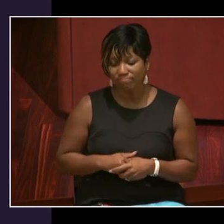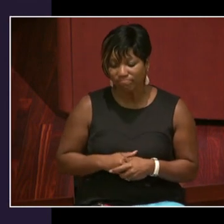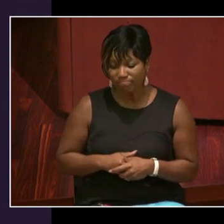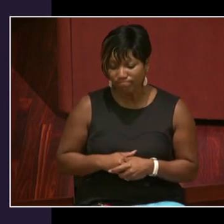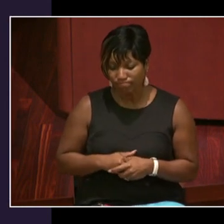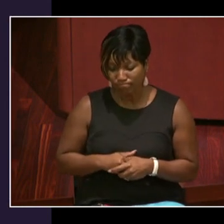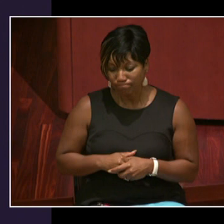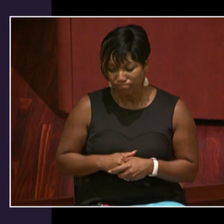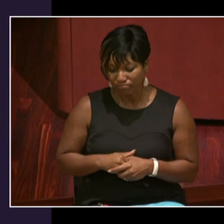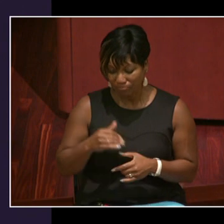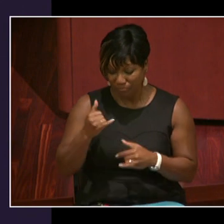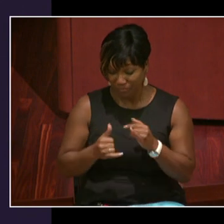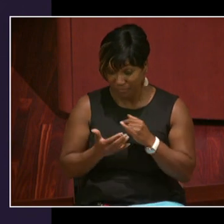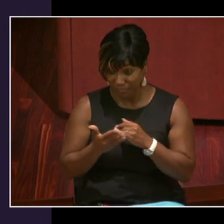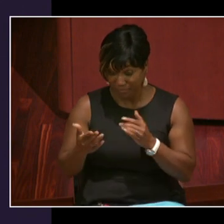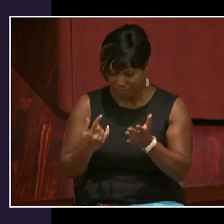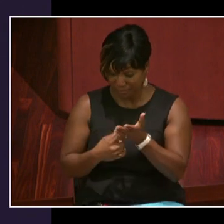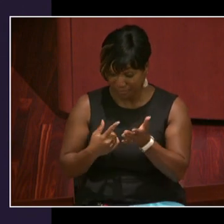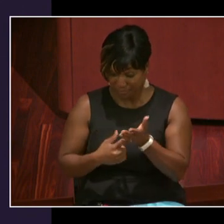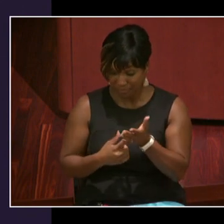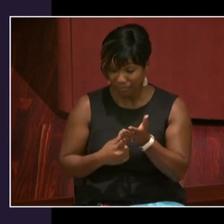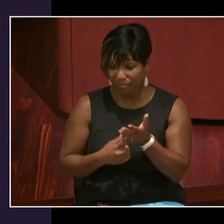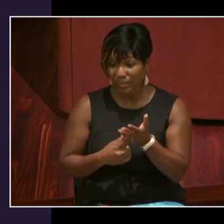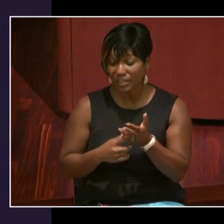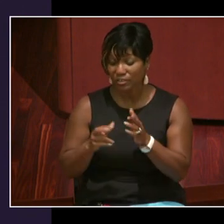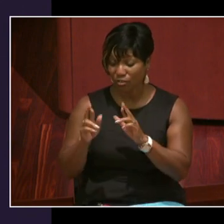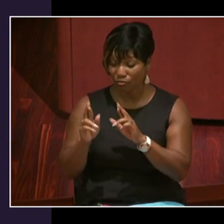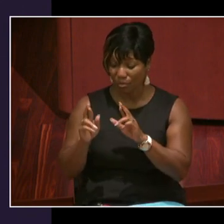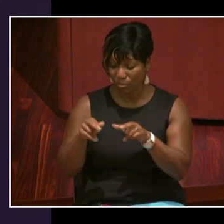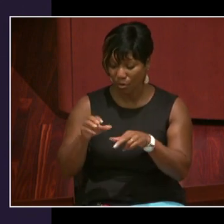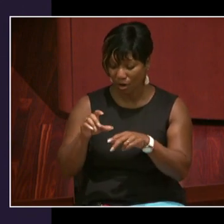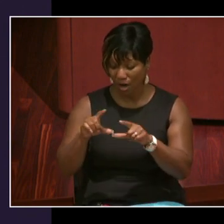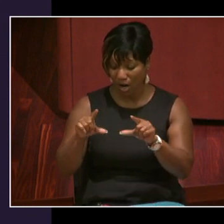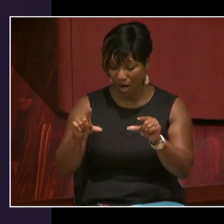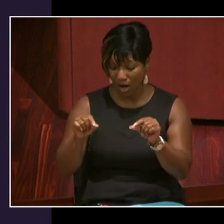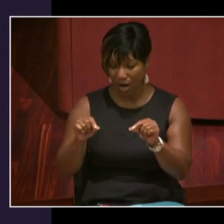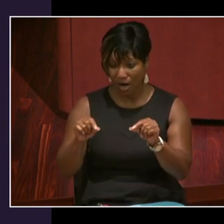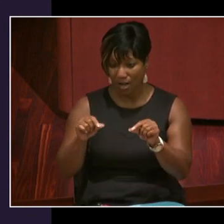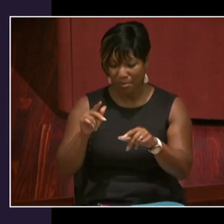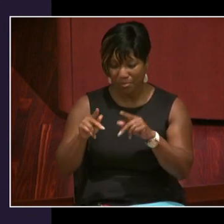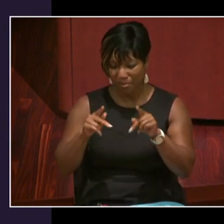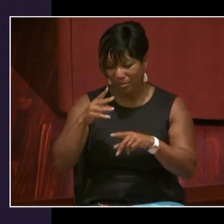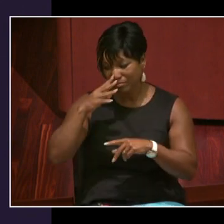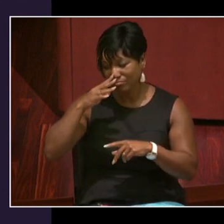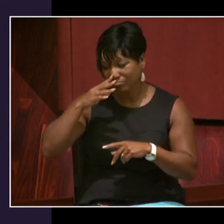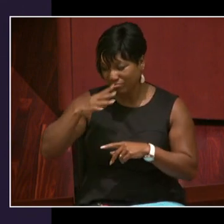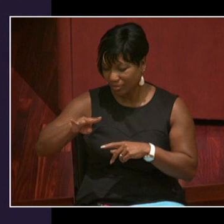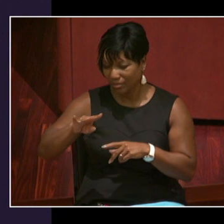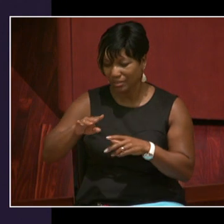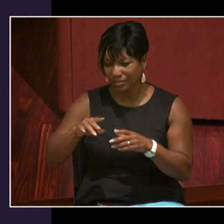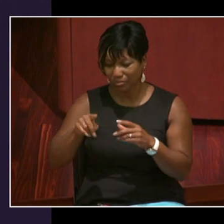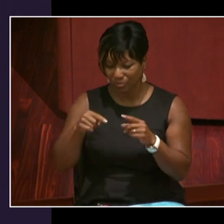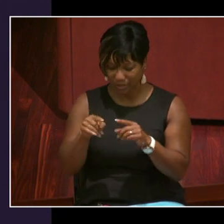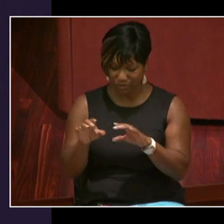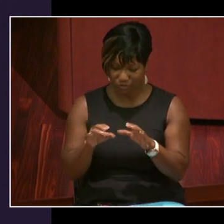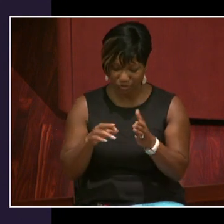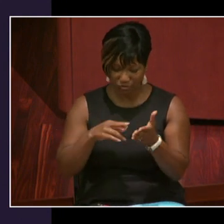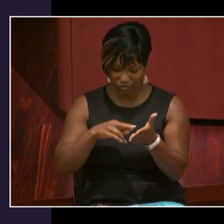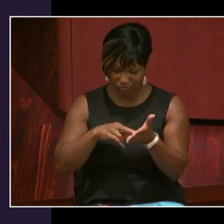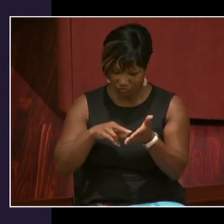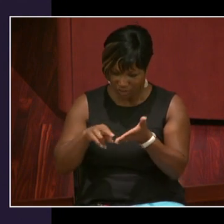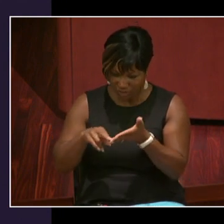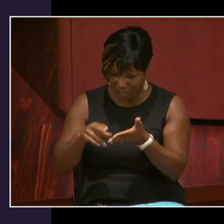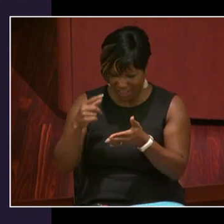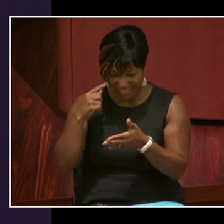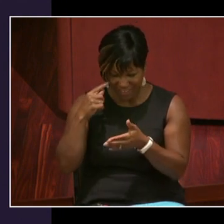And then the last one we'll talk about is the address report card. A lot of people kind of blow this off when they're doing their research because they think you're